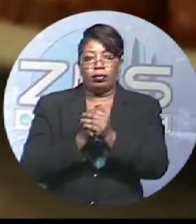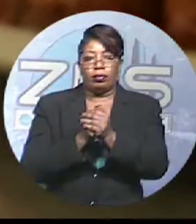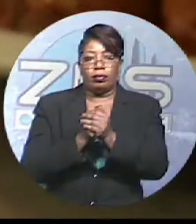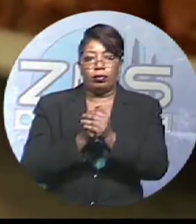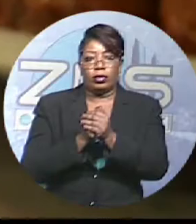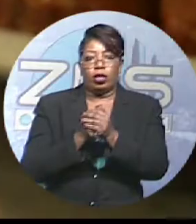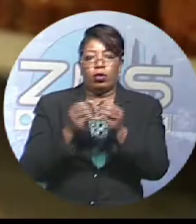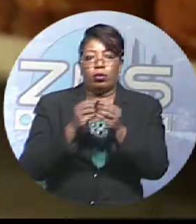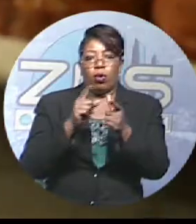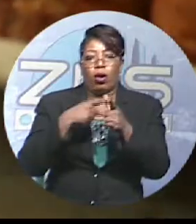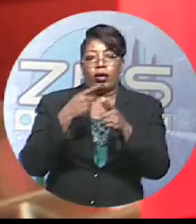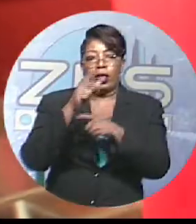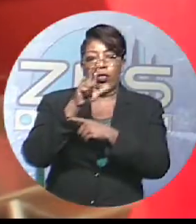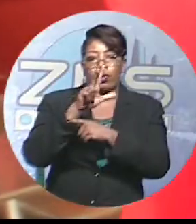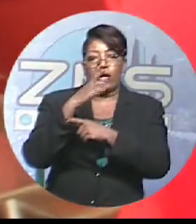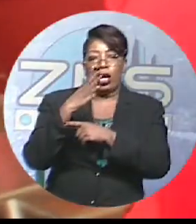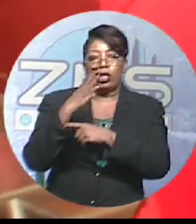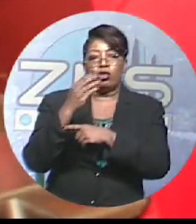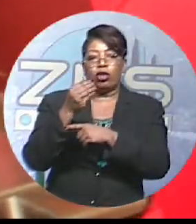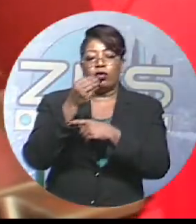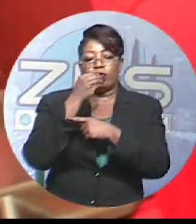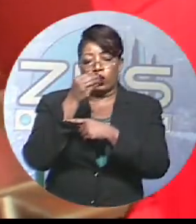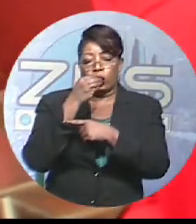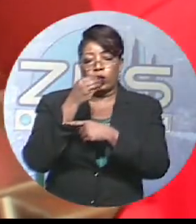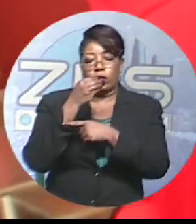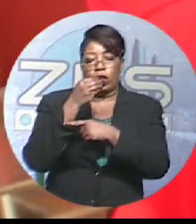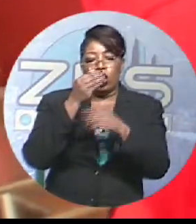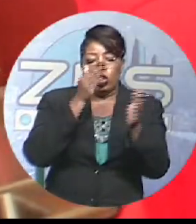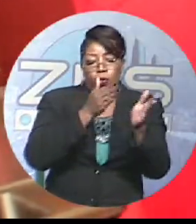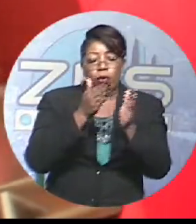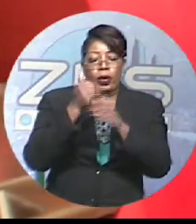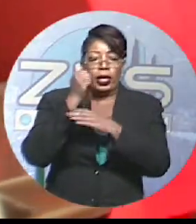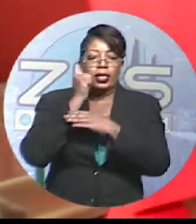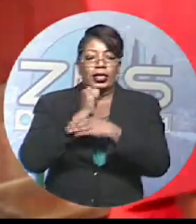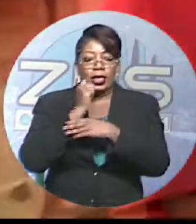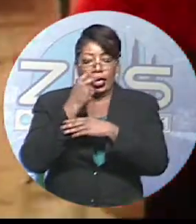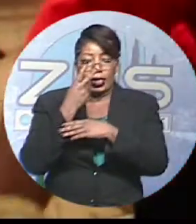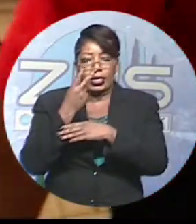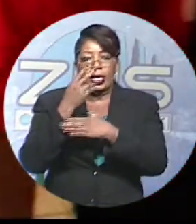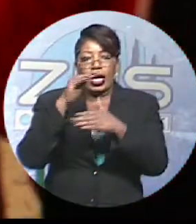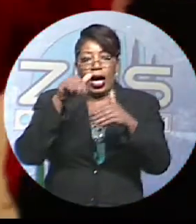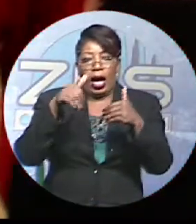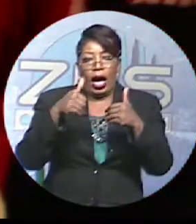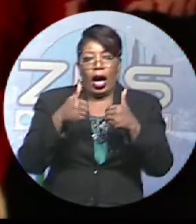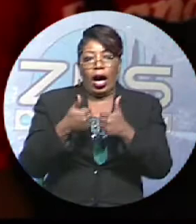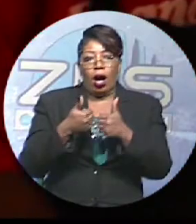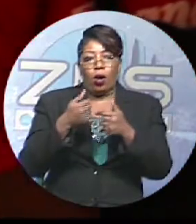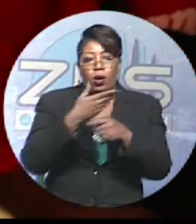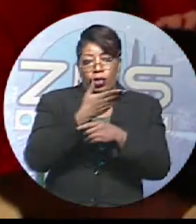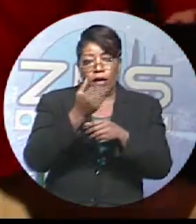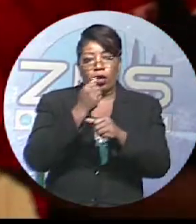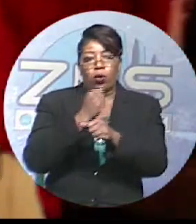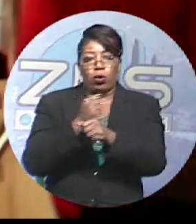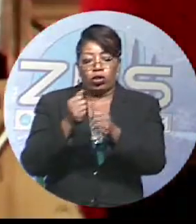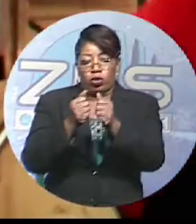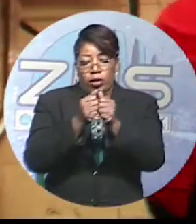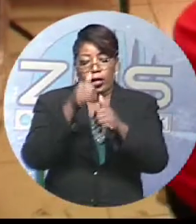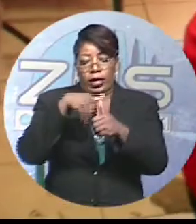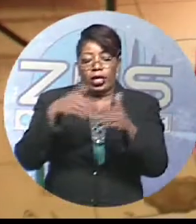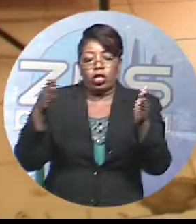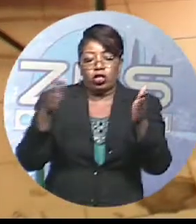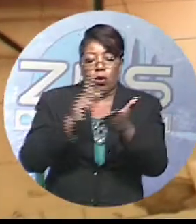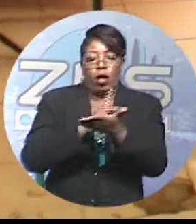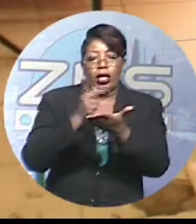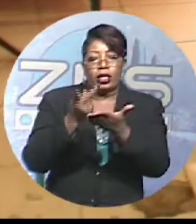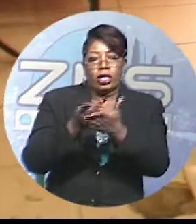Stick it. With more than 300 meals to prepare daily, I got to see firsthand how their choreography in a small kitchen